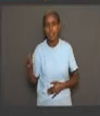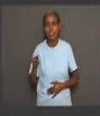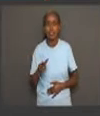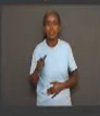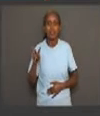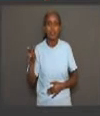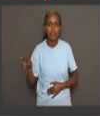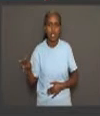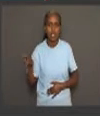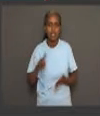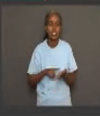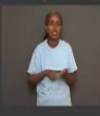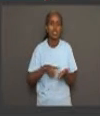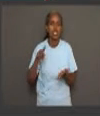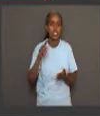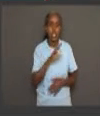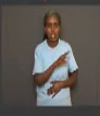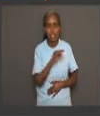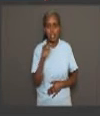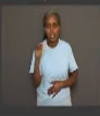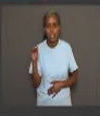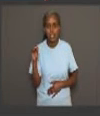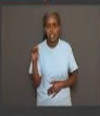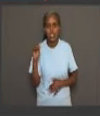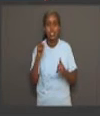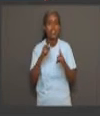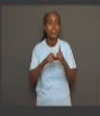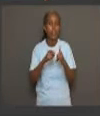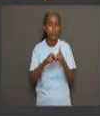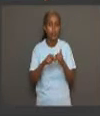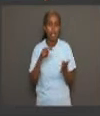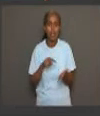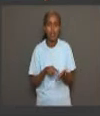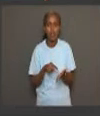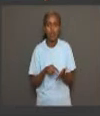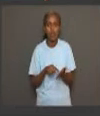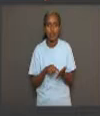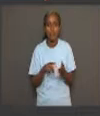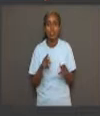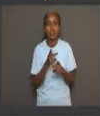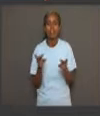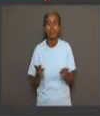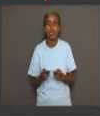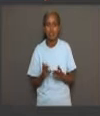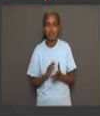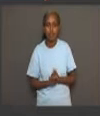vector's initial and terminal point in space.